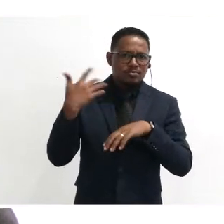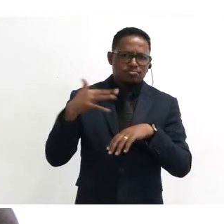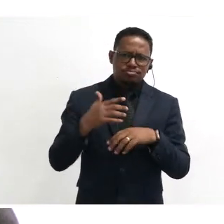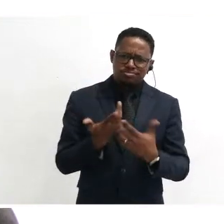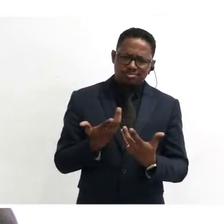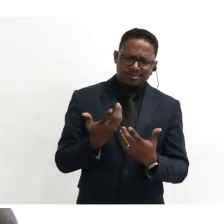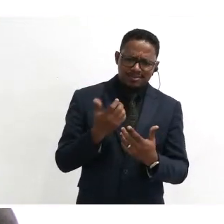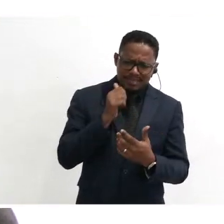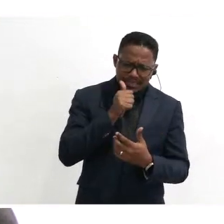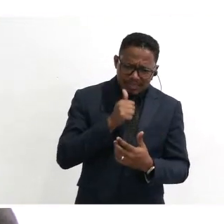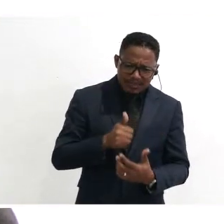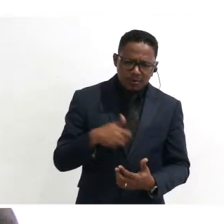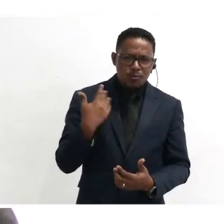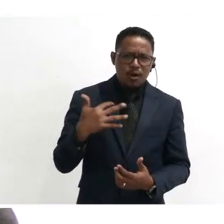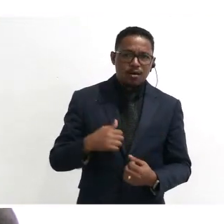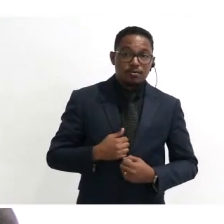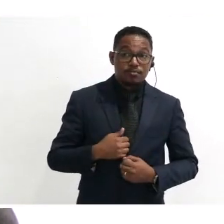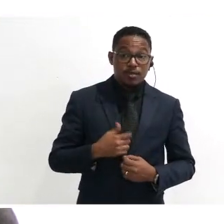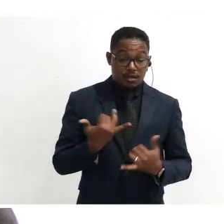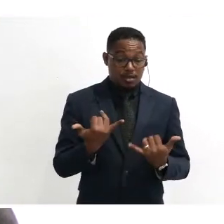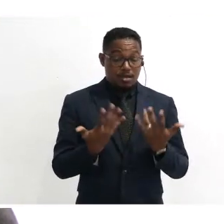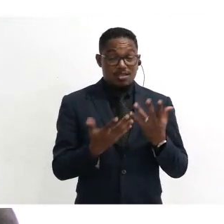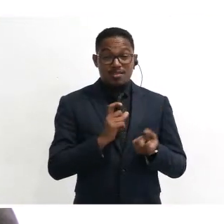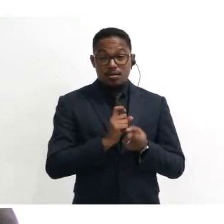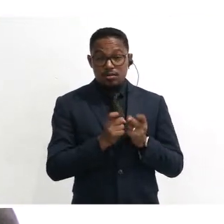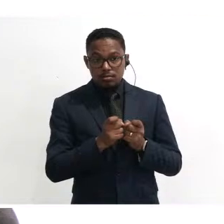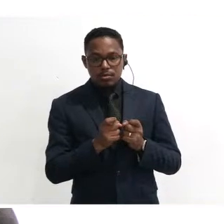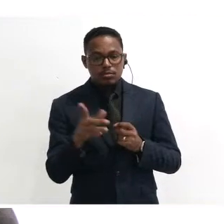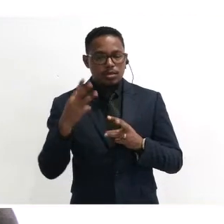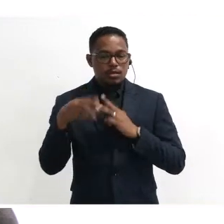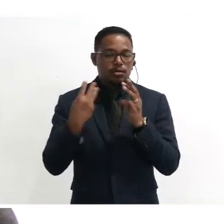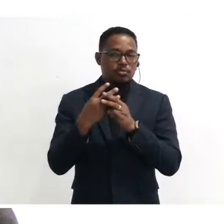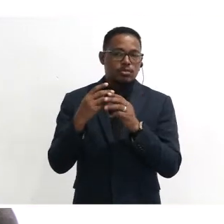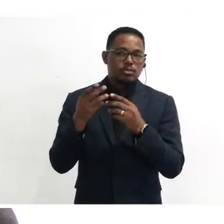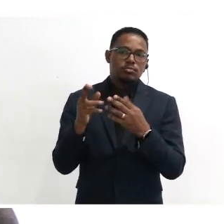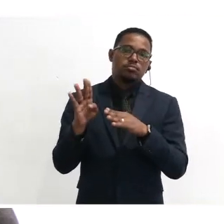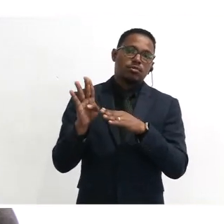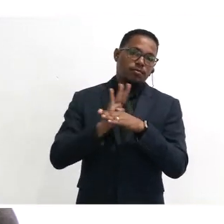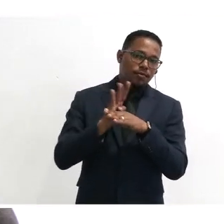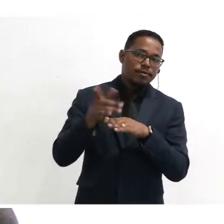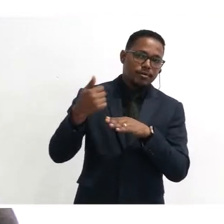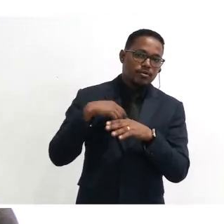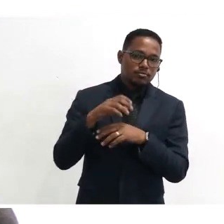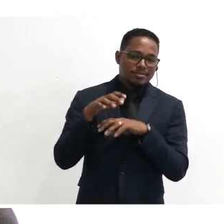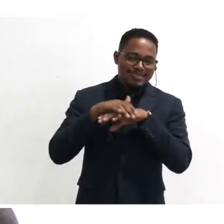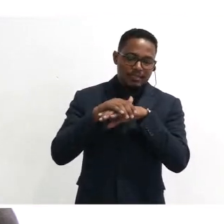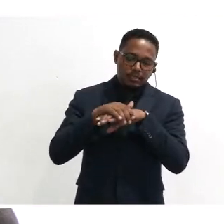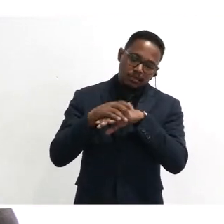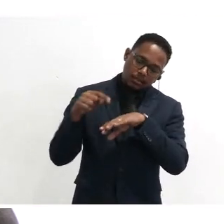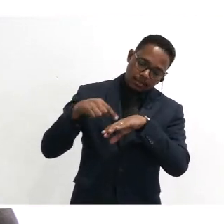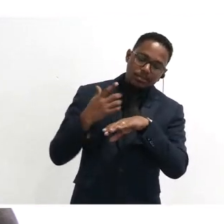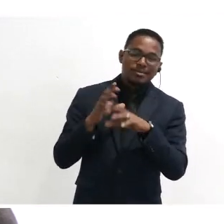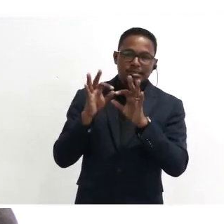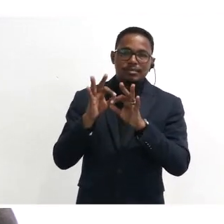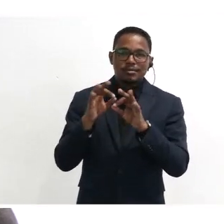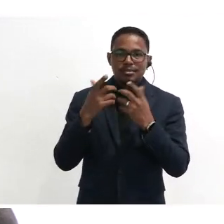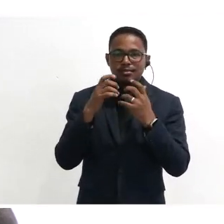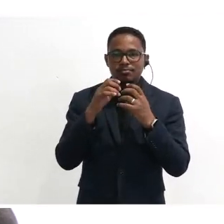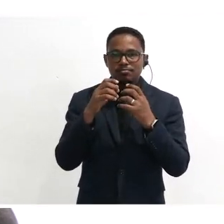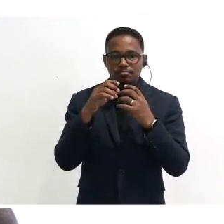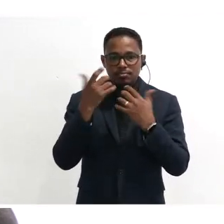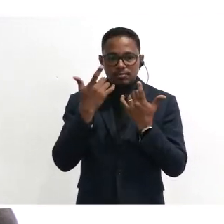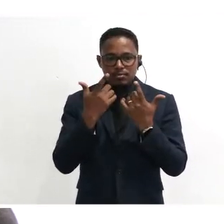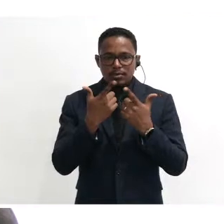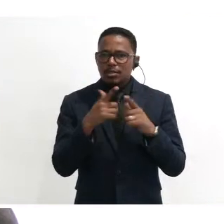maybe it's changing, but I think still, in the business world, English is kind of the common language worldwide, so, and maybe the technical